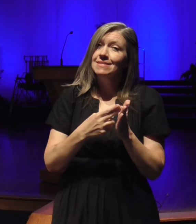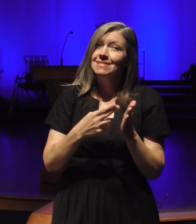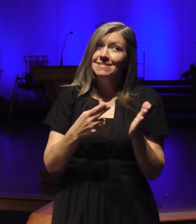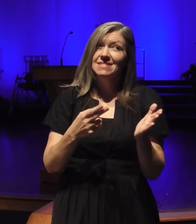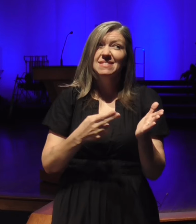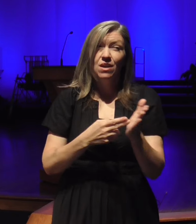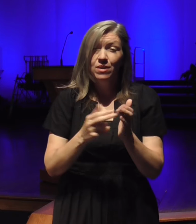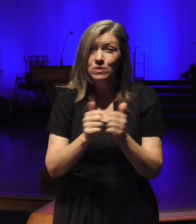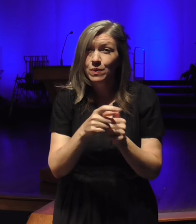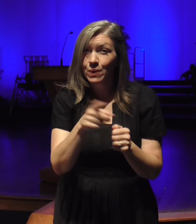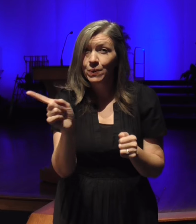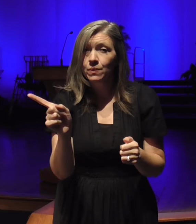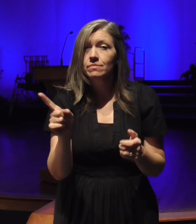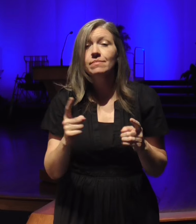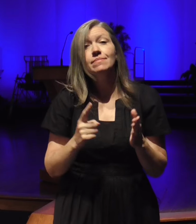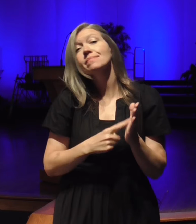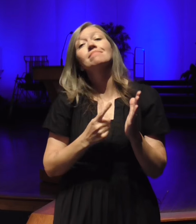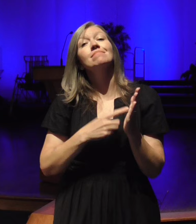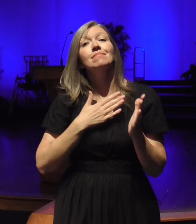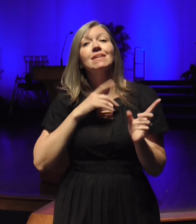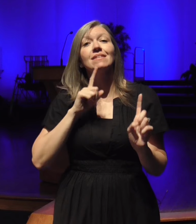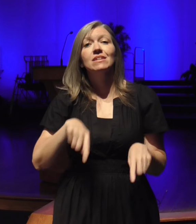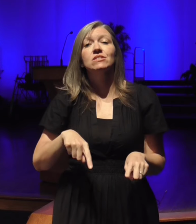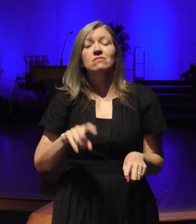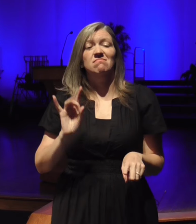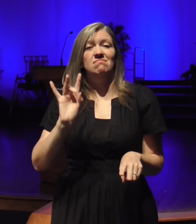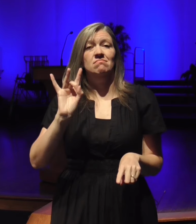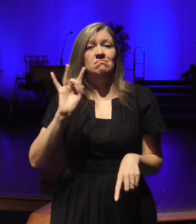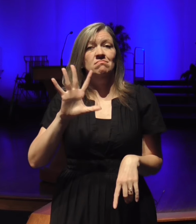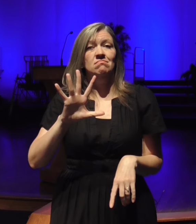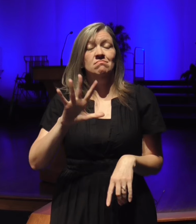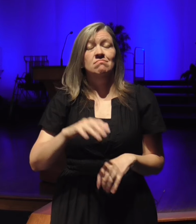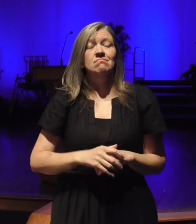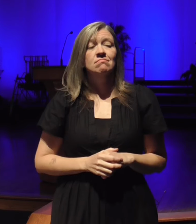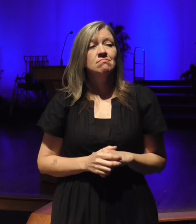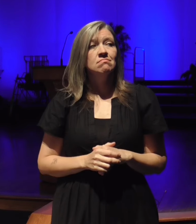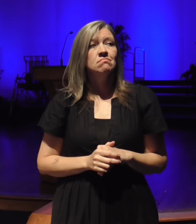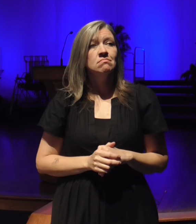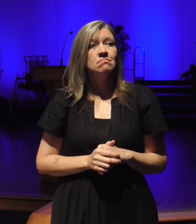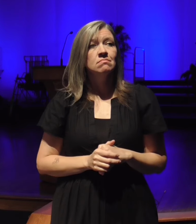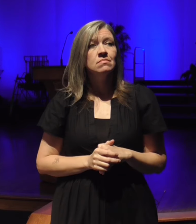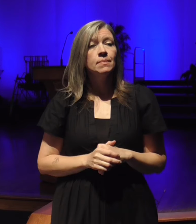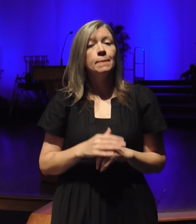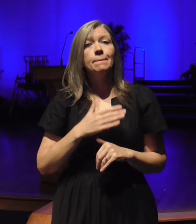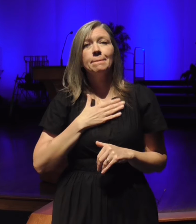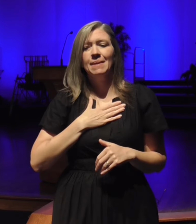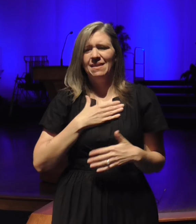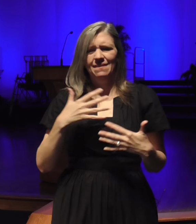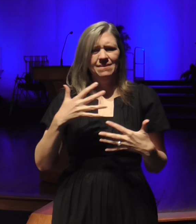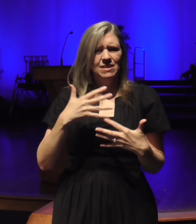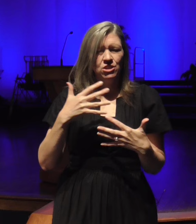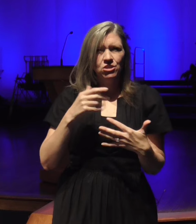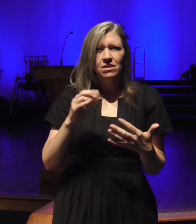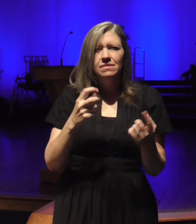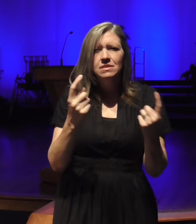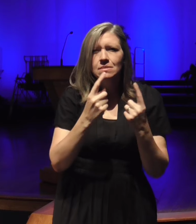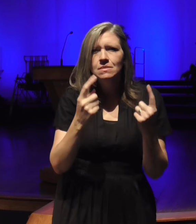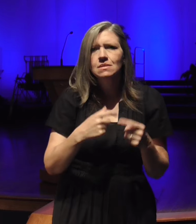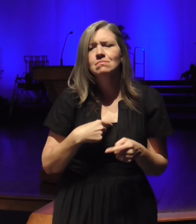my good right now? And if you're honest about it, and I'll be honest with you, sometimes the answers are horrifying.